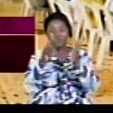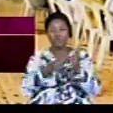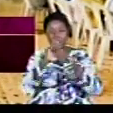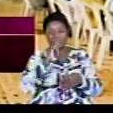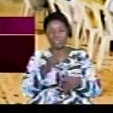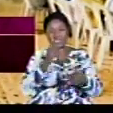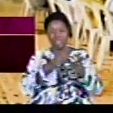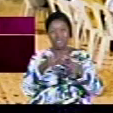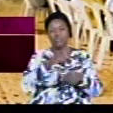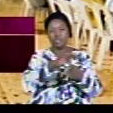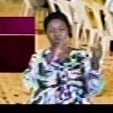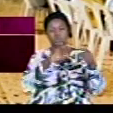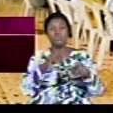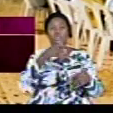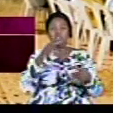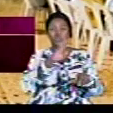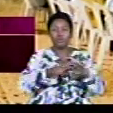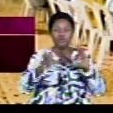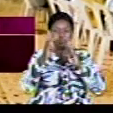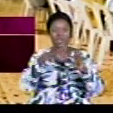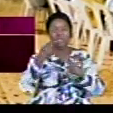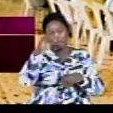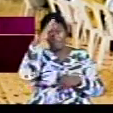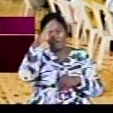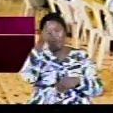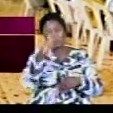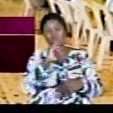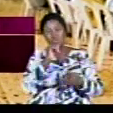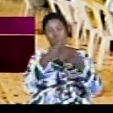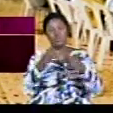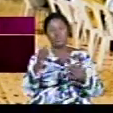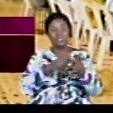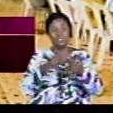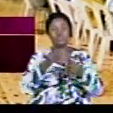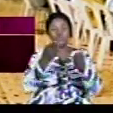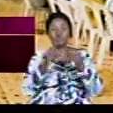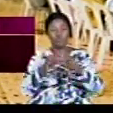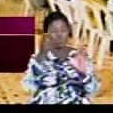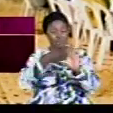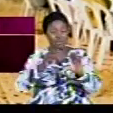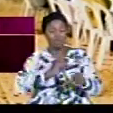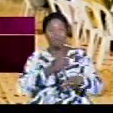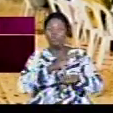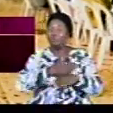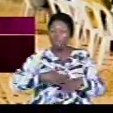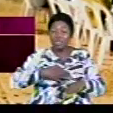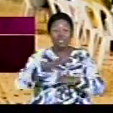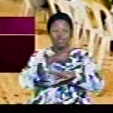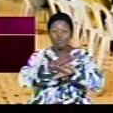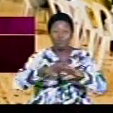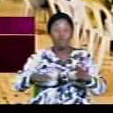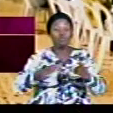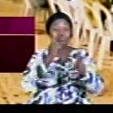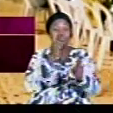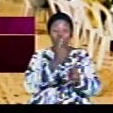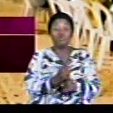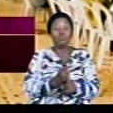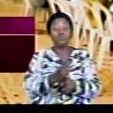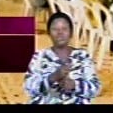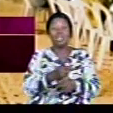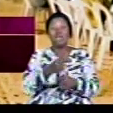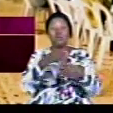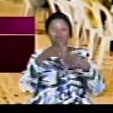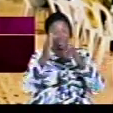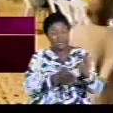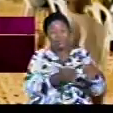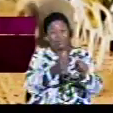power of God is coming. You want to join us. Don't miss it. This, there will be power. Christ, our power.